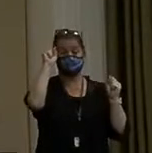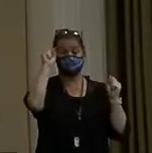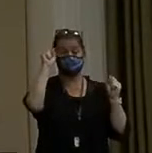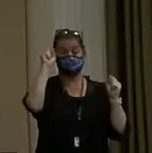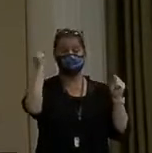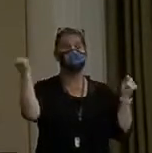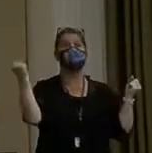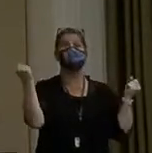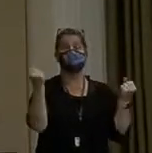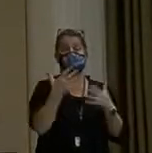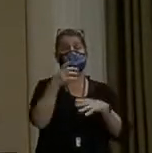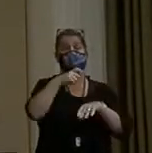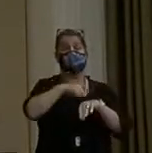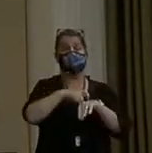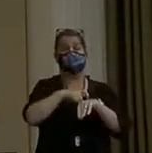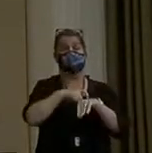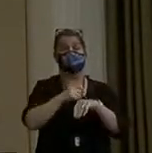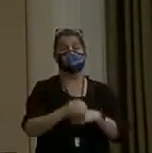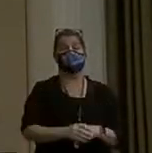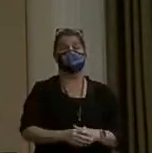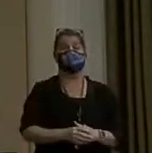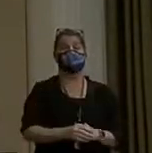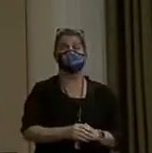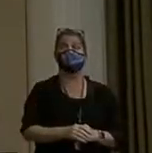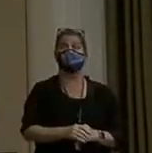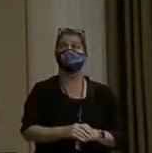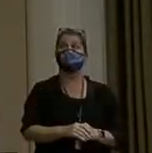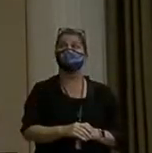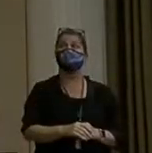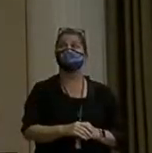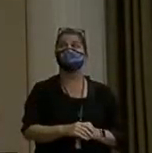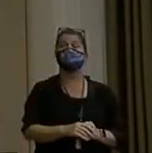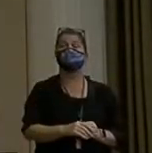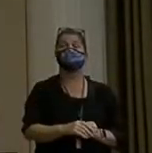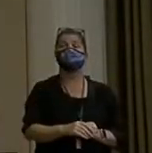frightening time for everyone here in New York.